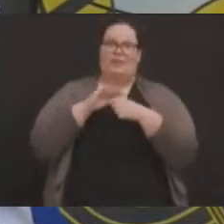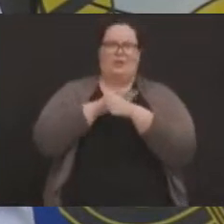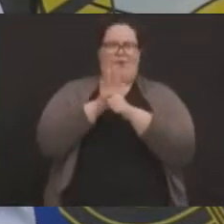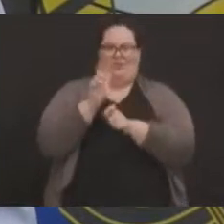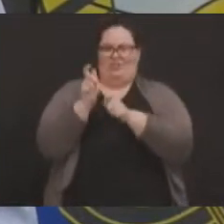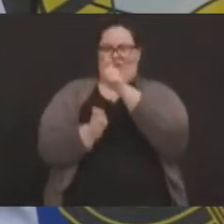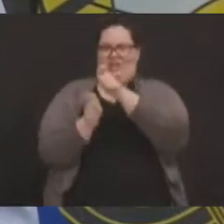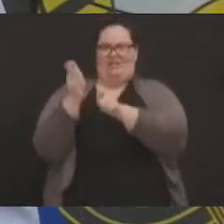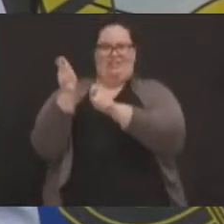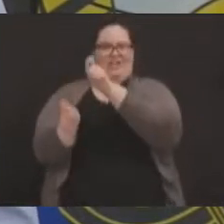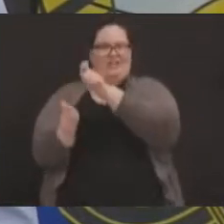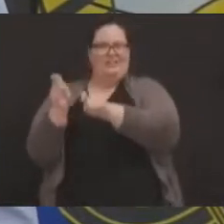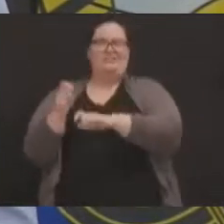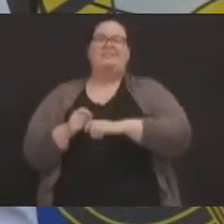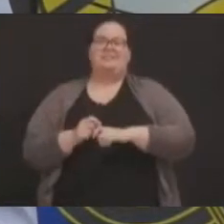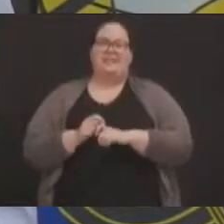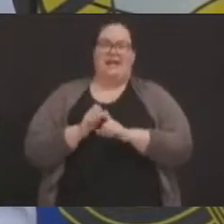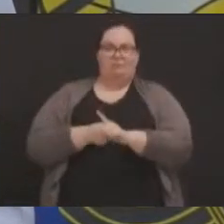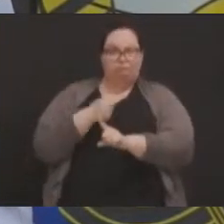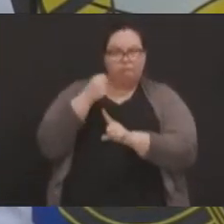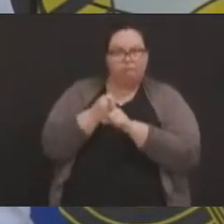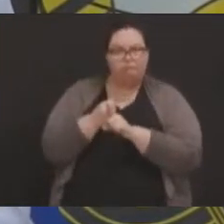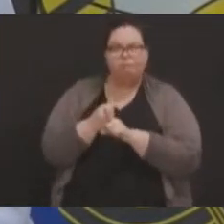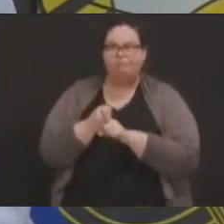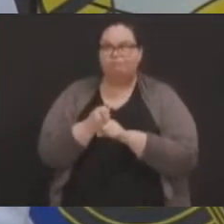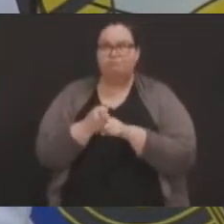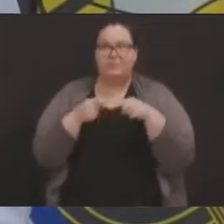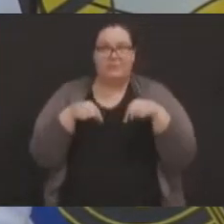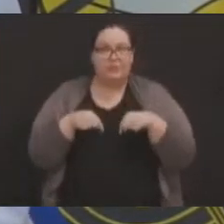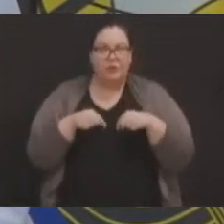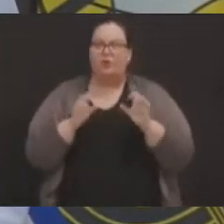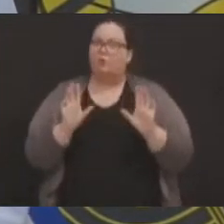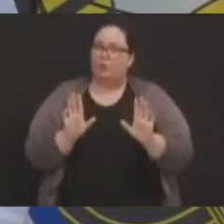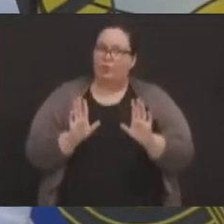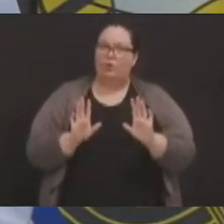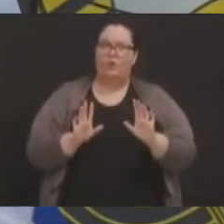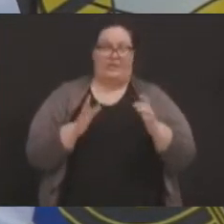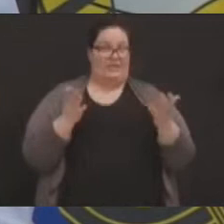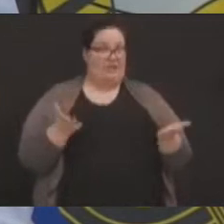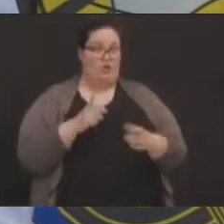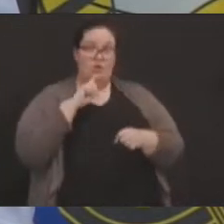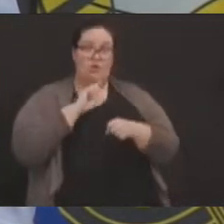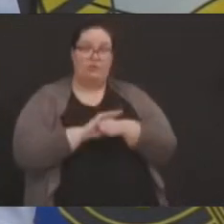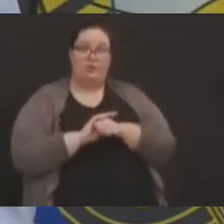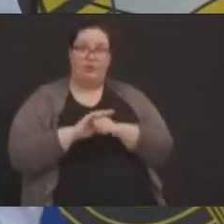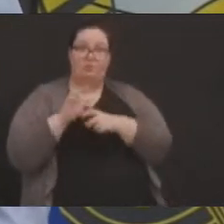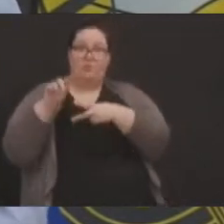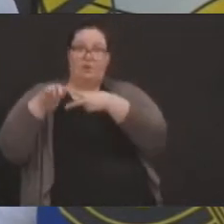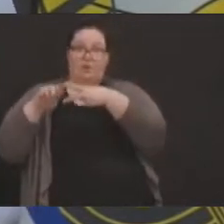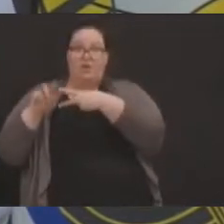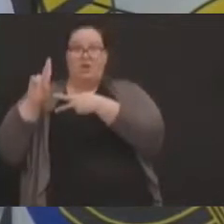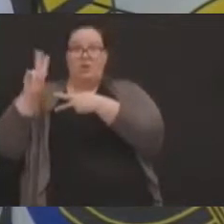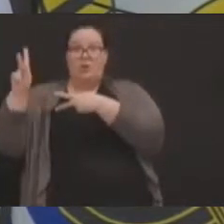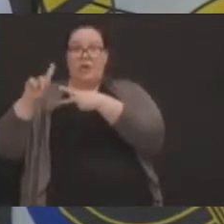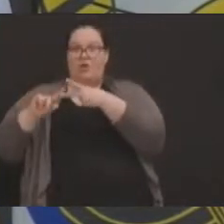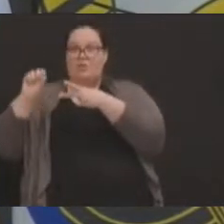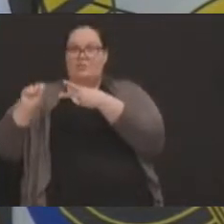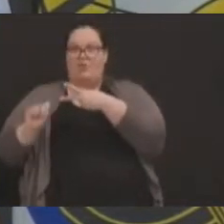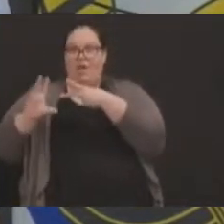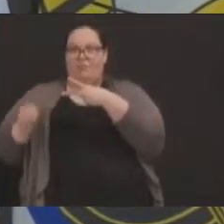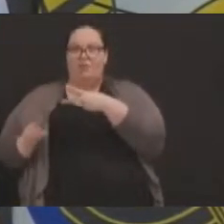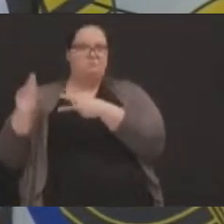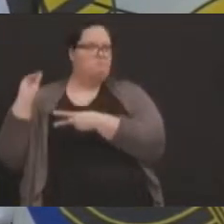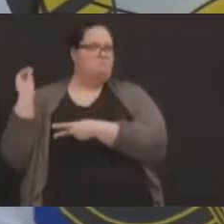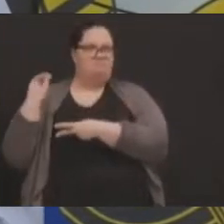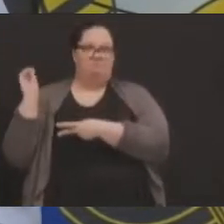South African variants in New Brunswick, we still need to be vigilant around the rapid spread of this new